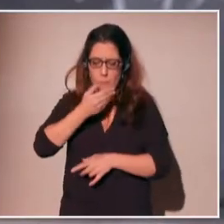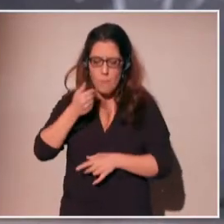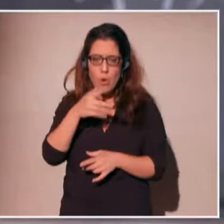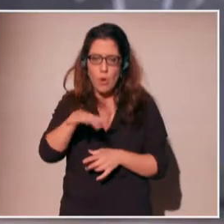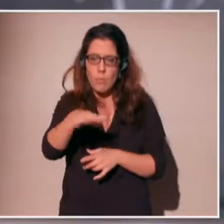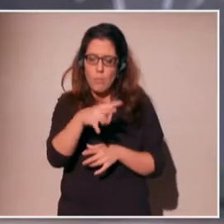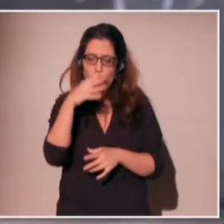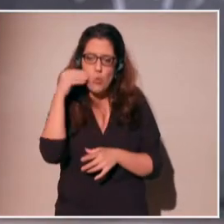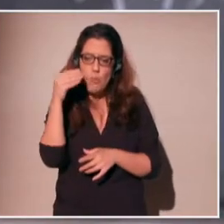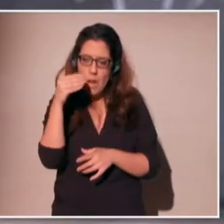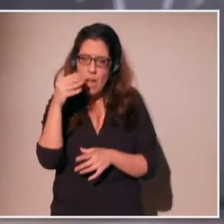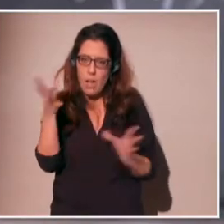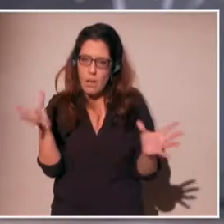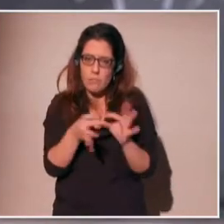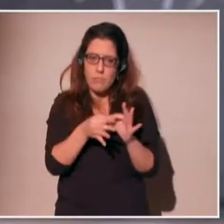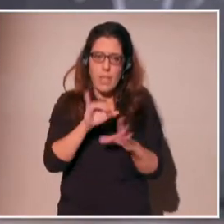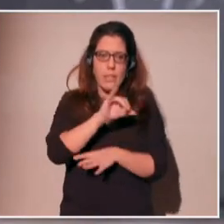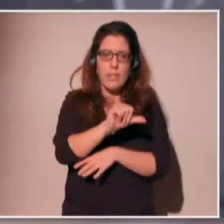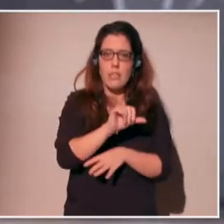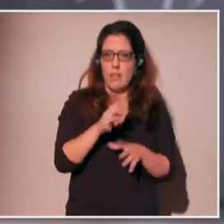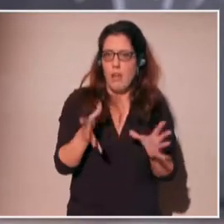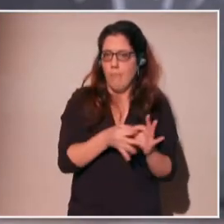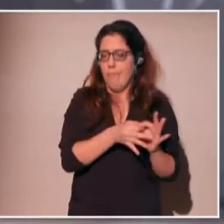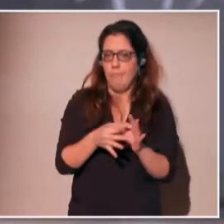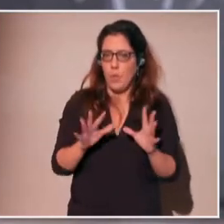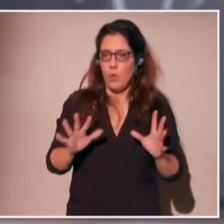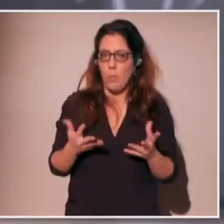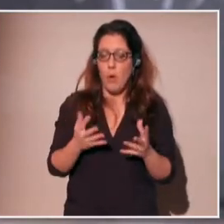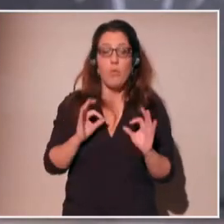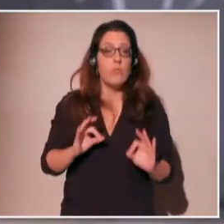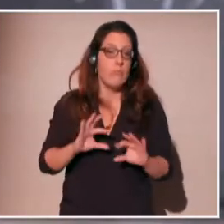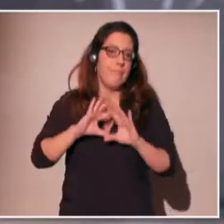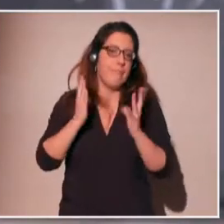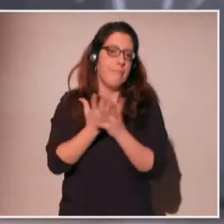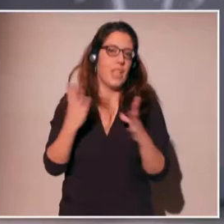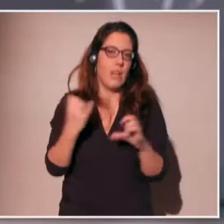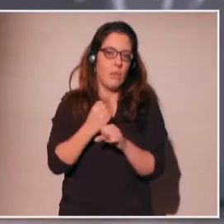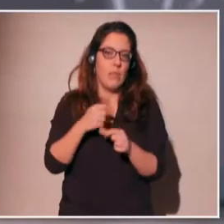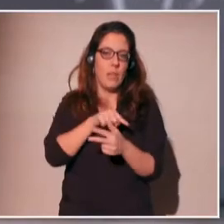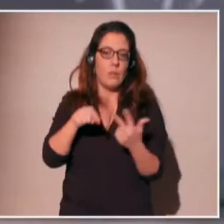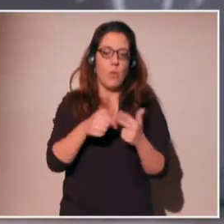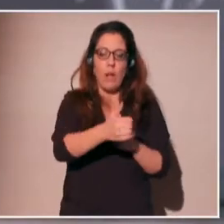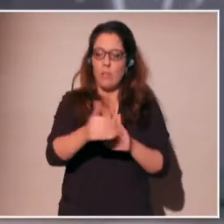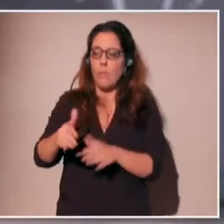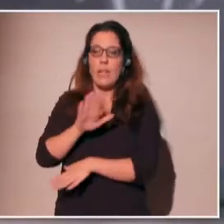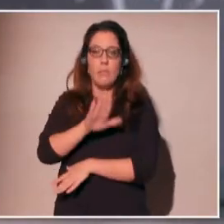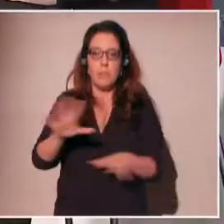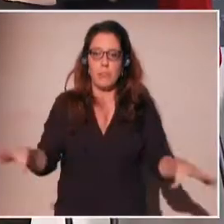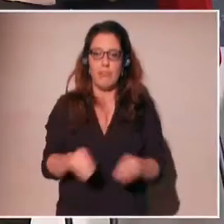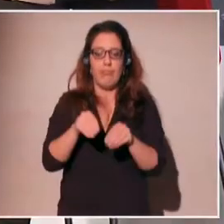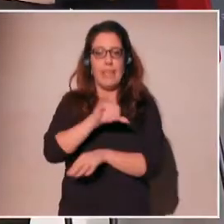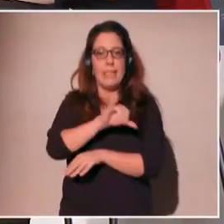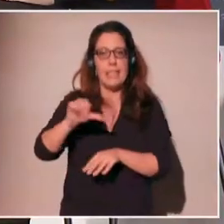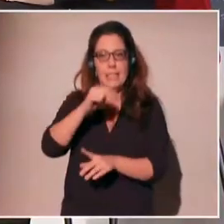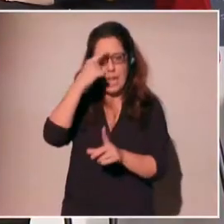three areas that I would call to define human-centered AI. Thank you so much. In other words, you are promising us an